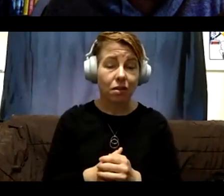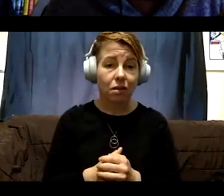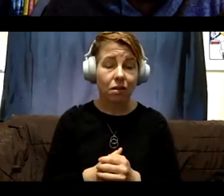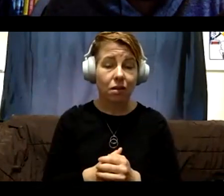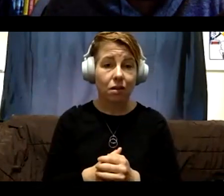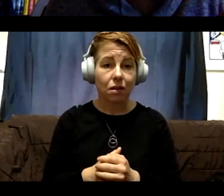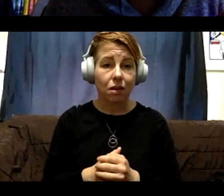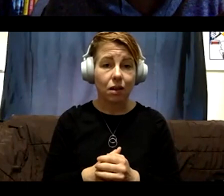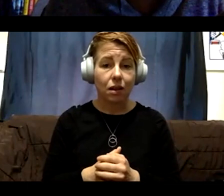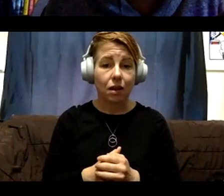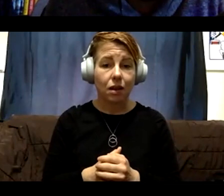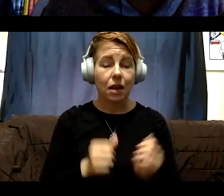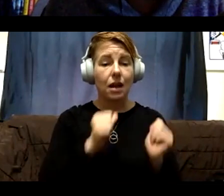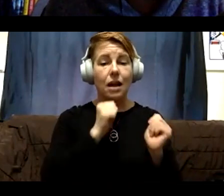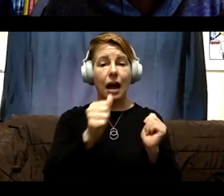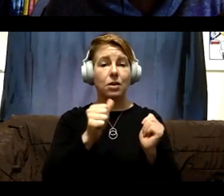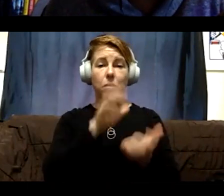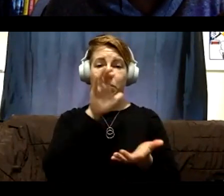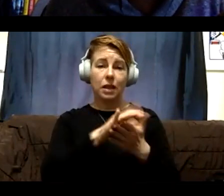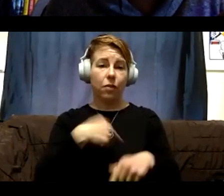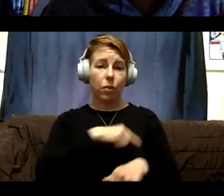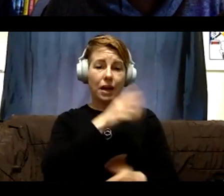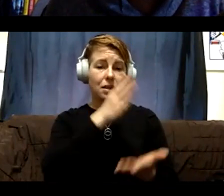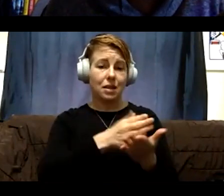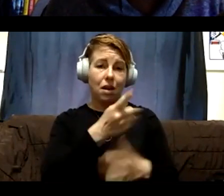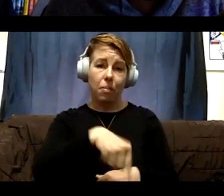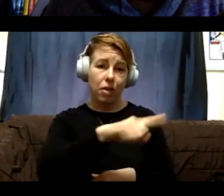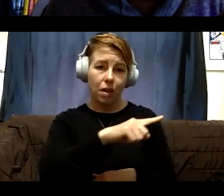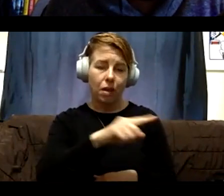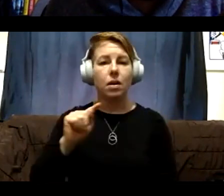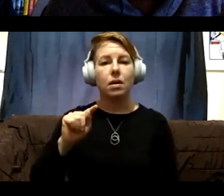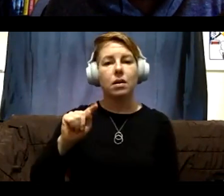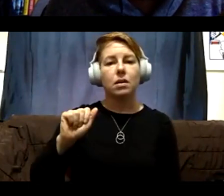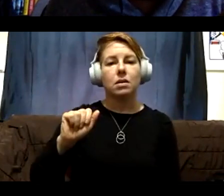them, Samori, Ta-Nehisi Coates writes to his son in Between the World and Me.